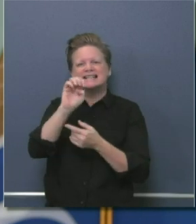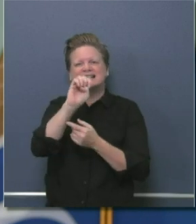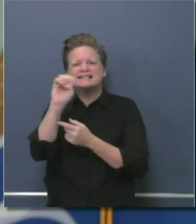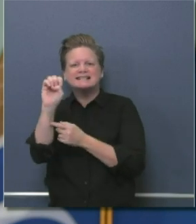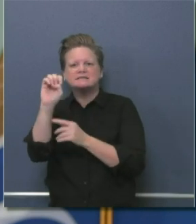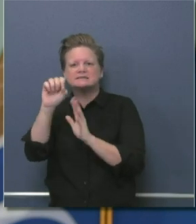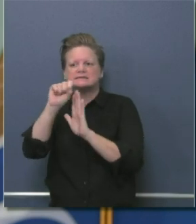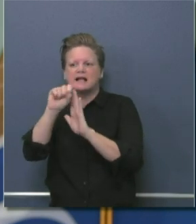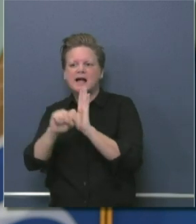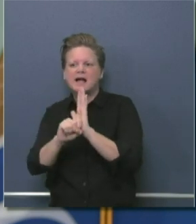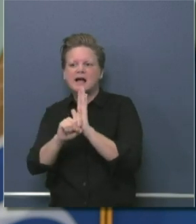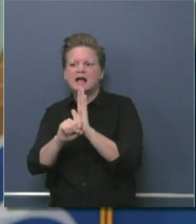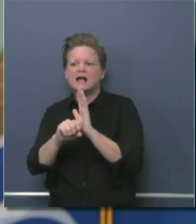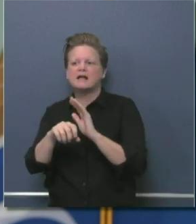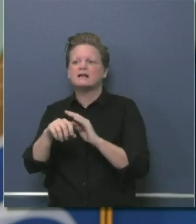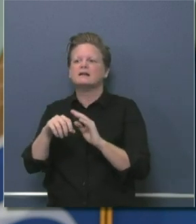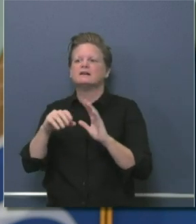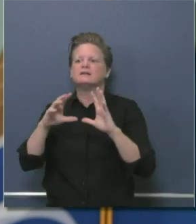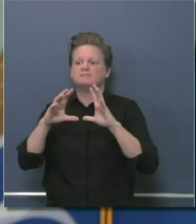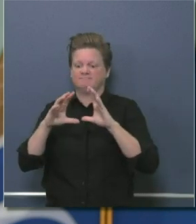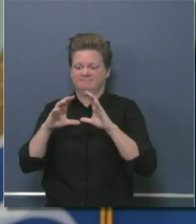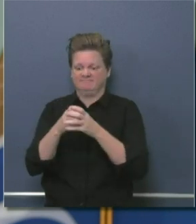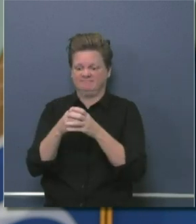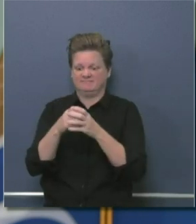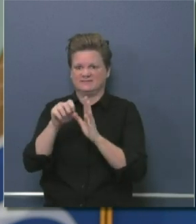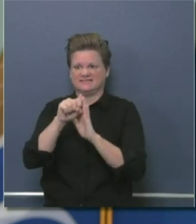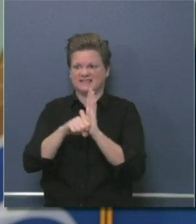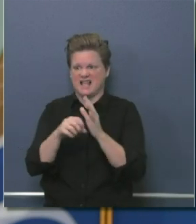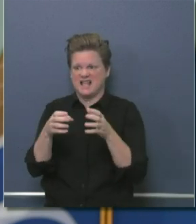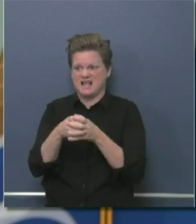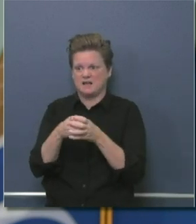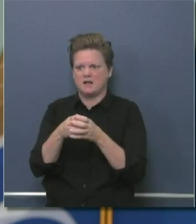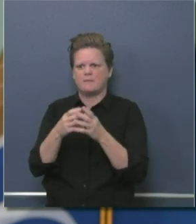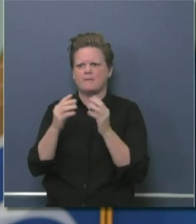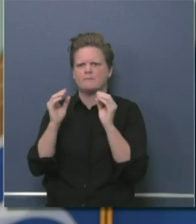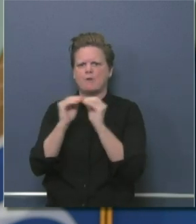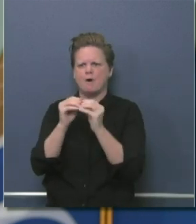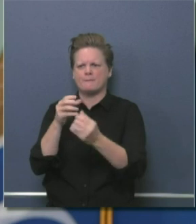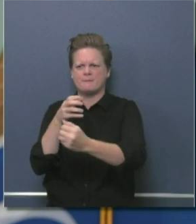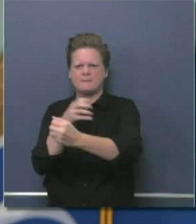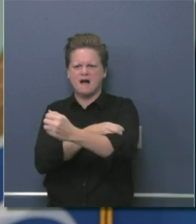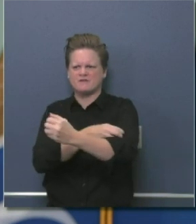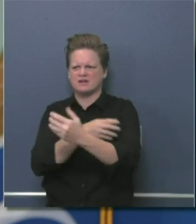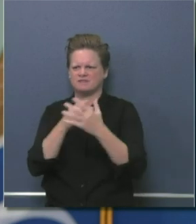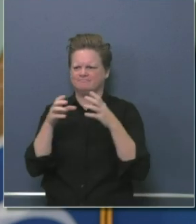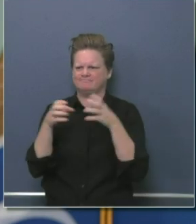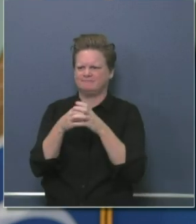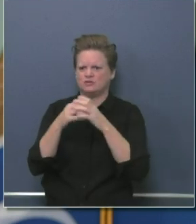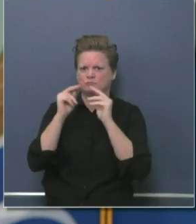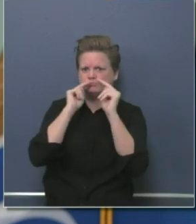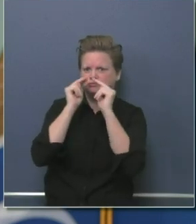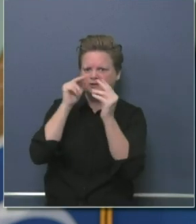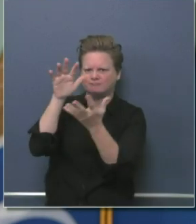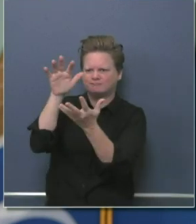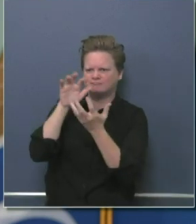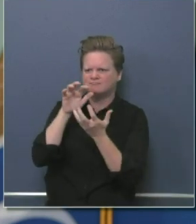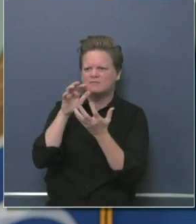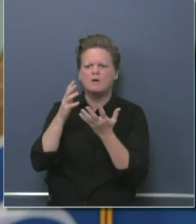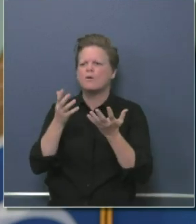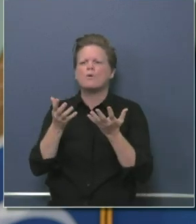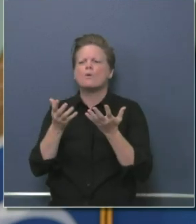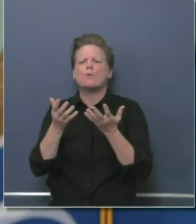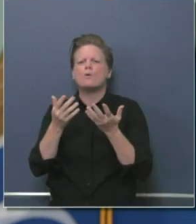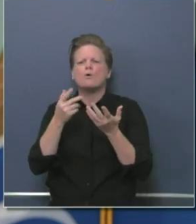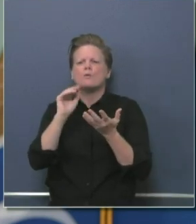together. And if not, why make such a big public announcement about what's largely just